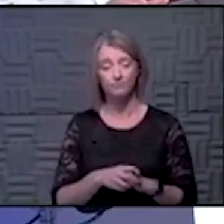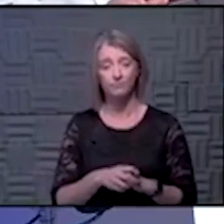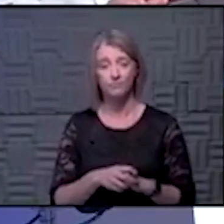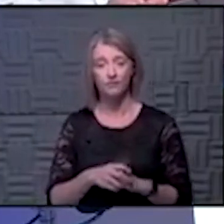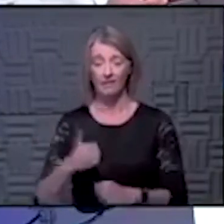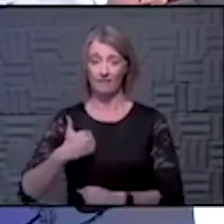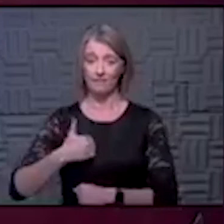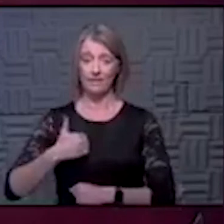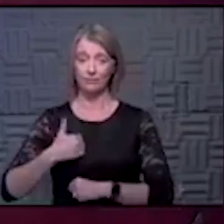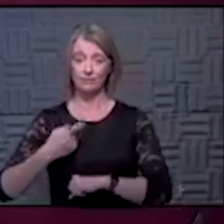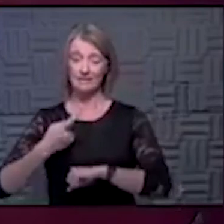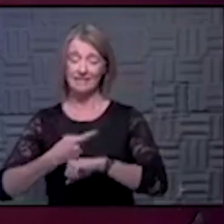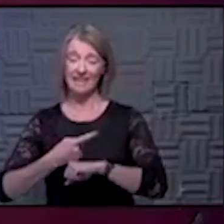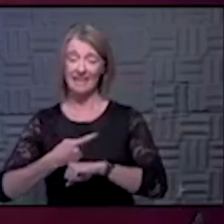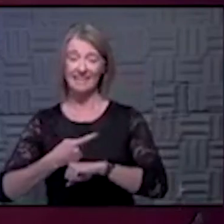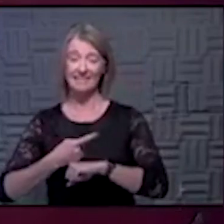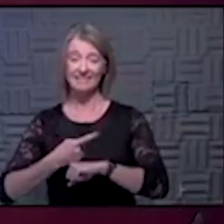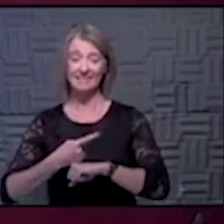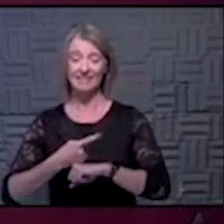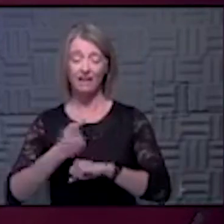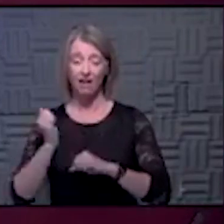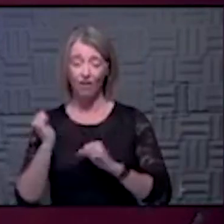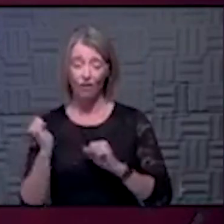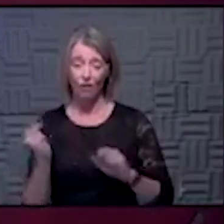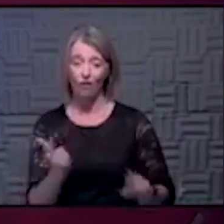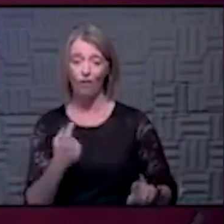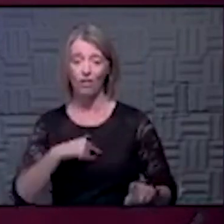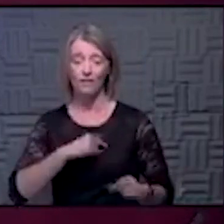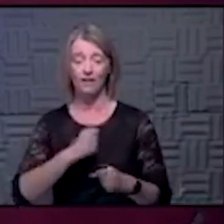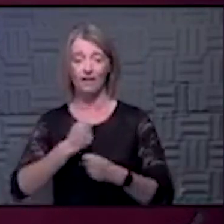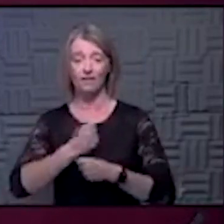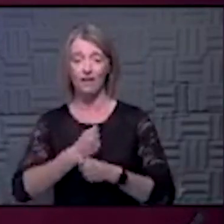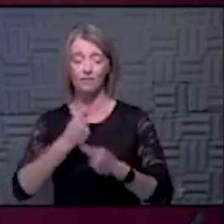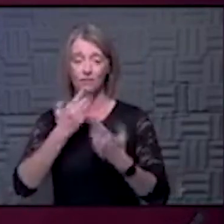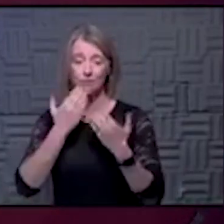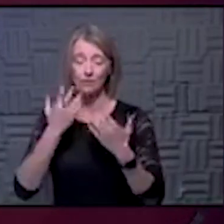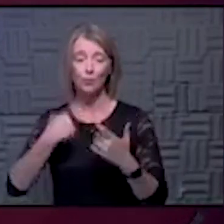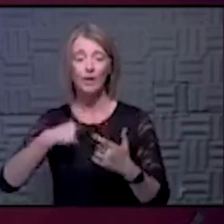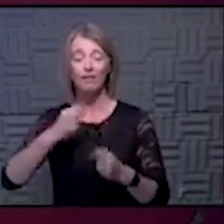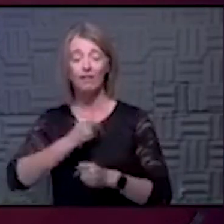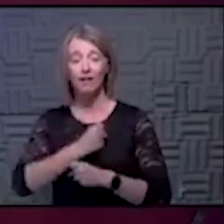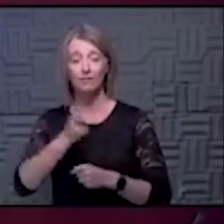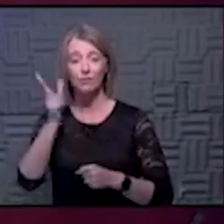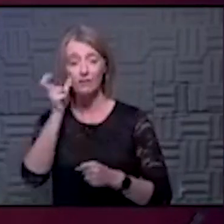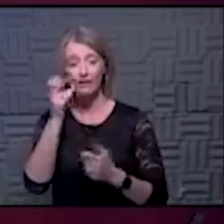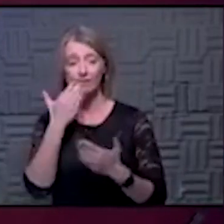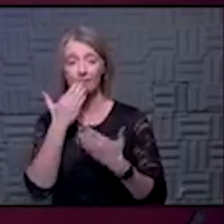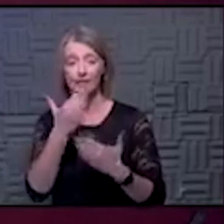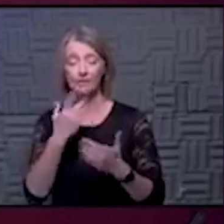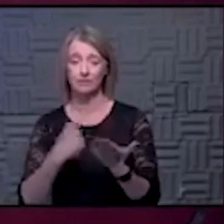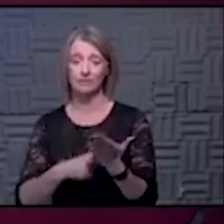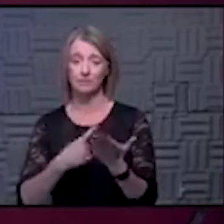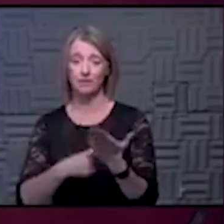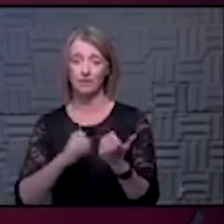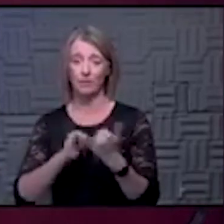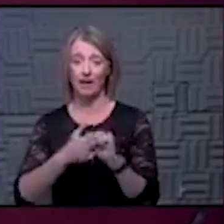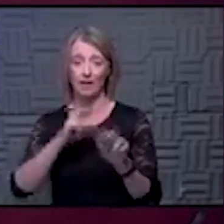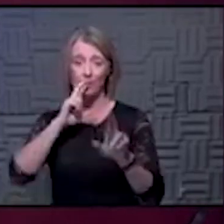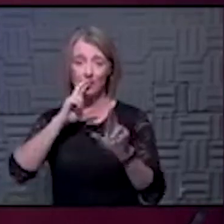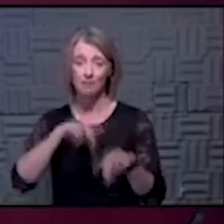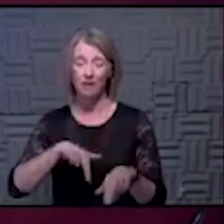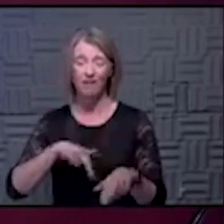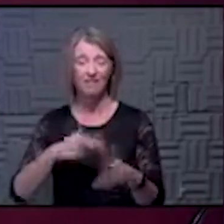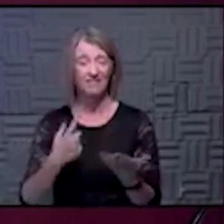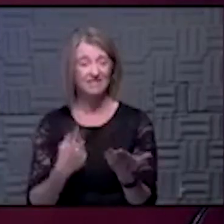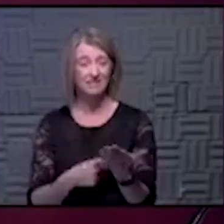Being Veterans Day, every single one of us loves to hear thank you, but sometimes we don't know how to respond to